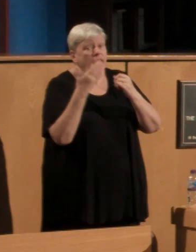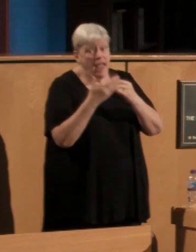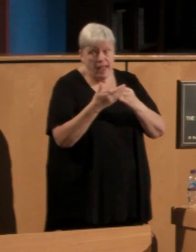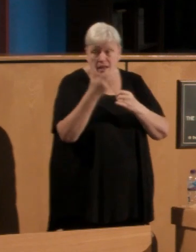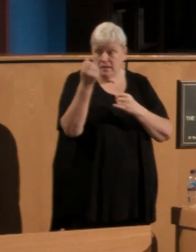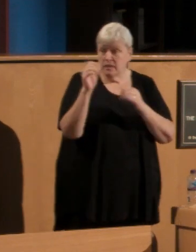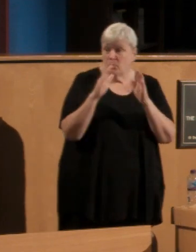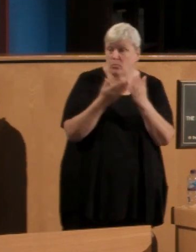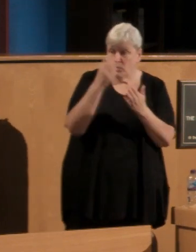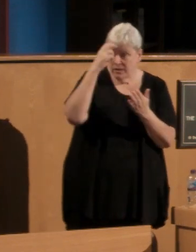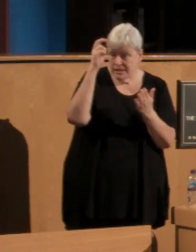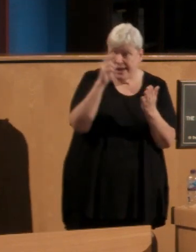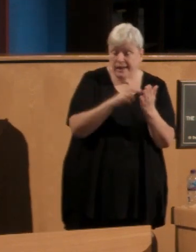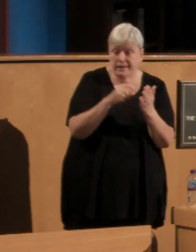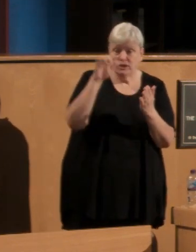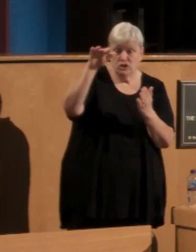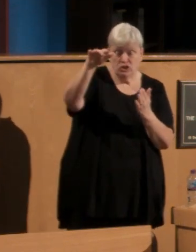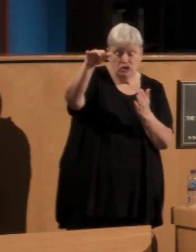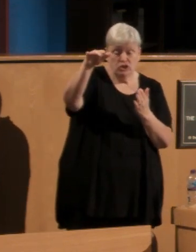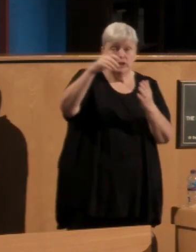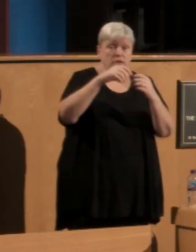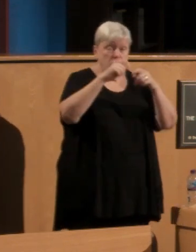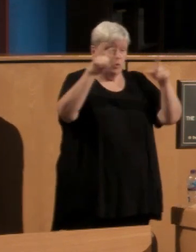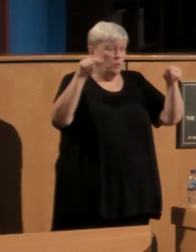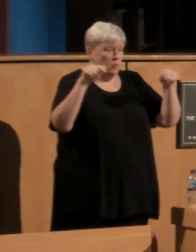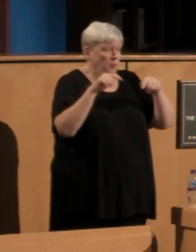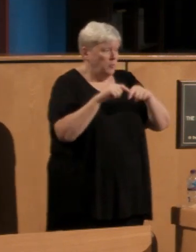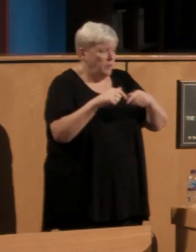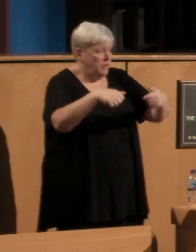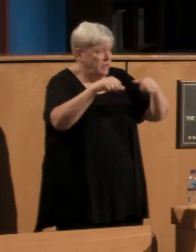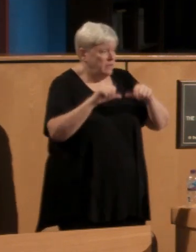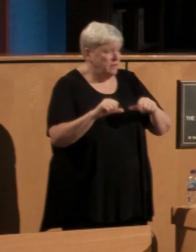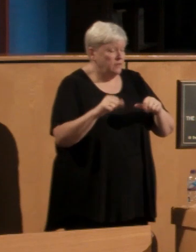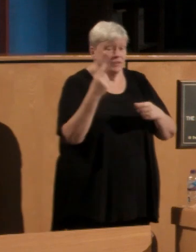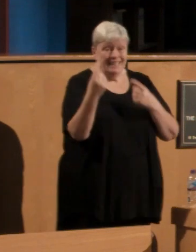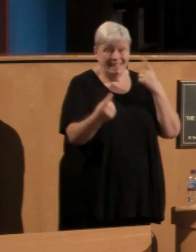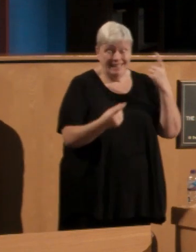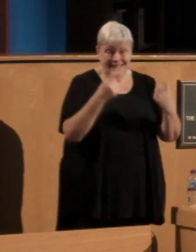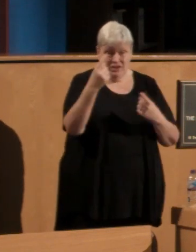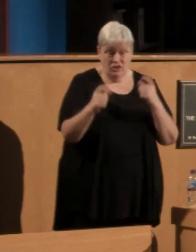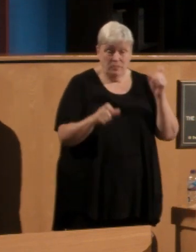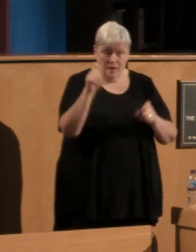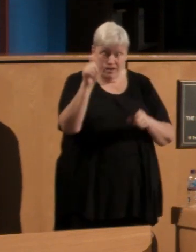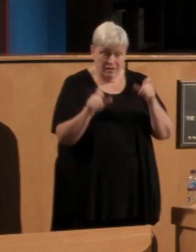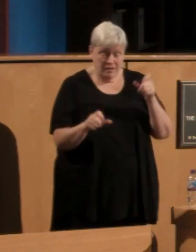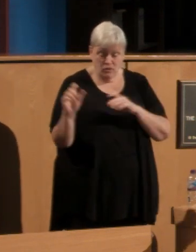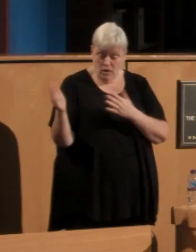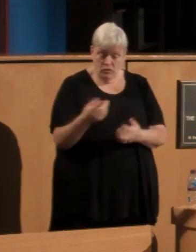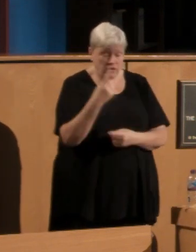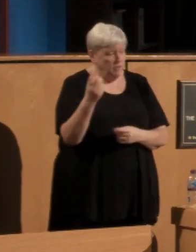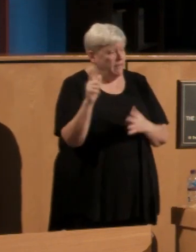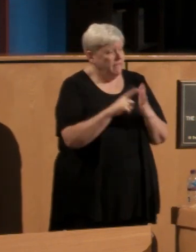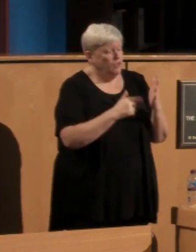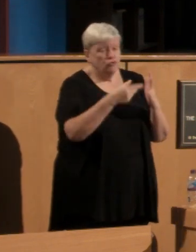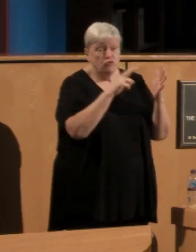have a book signing in the room back there. Next, I'd like to give each panelist a chance to introduce themselves. So, Jonny, if you'd like to